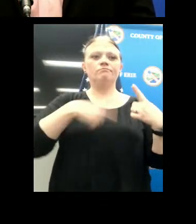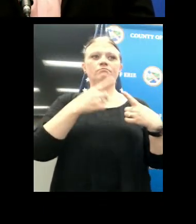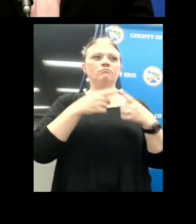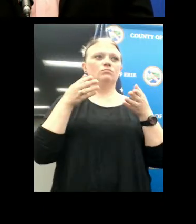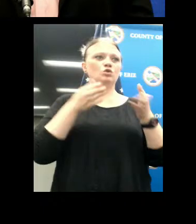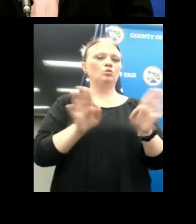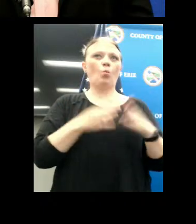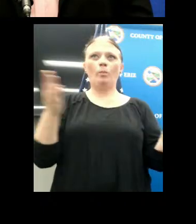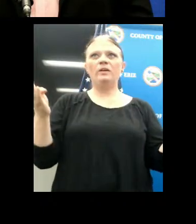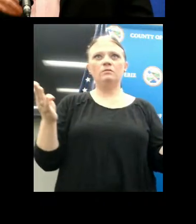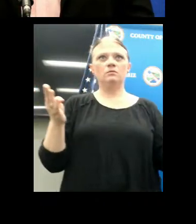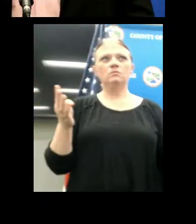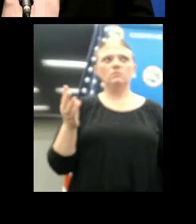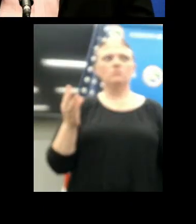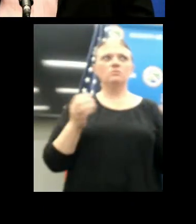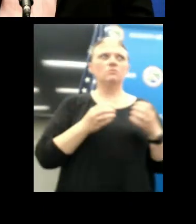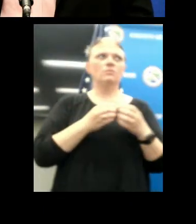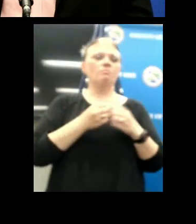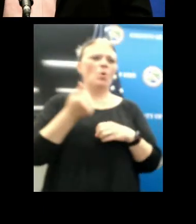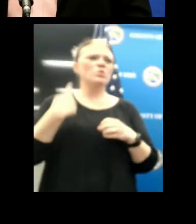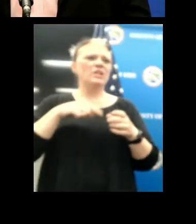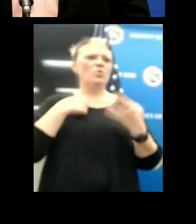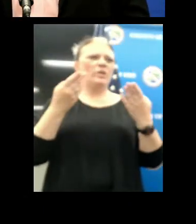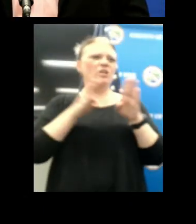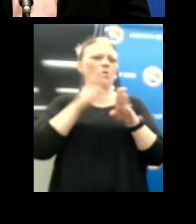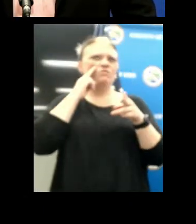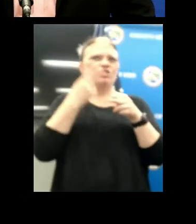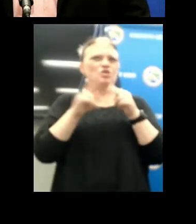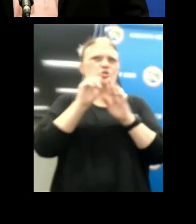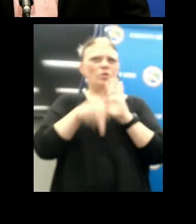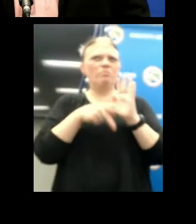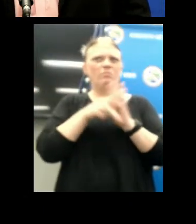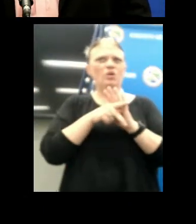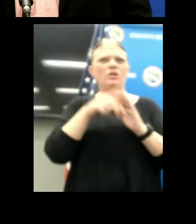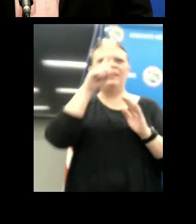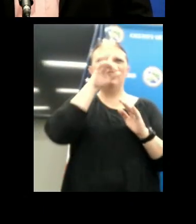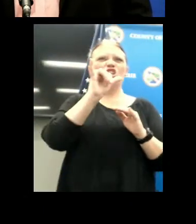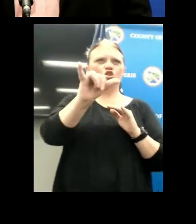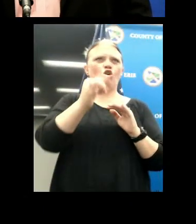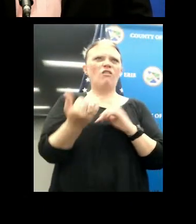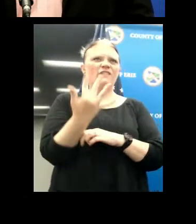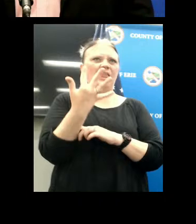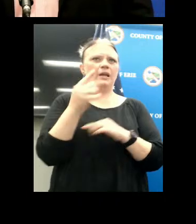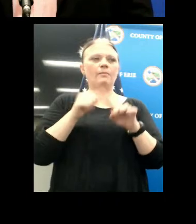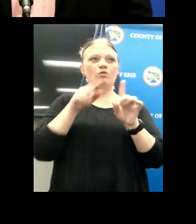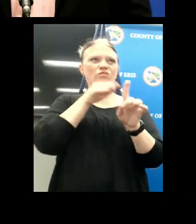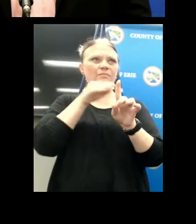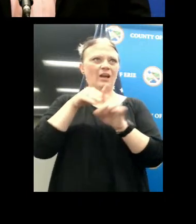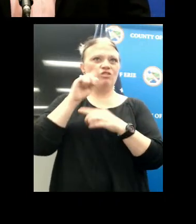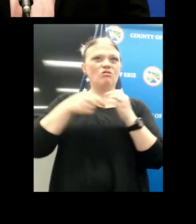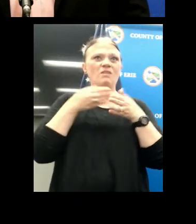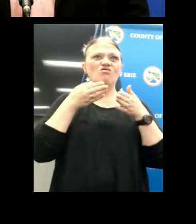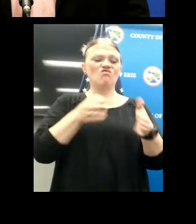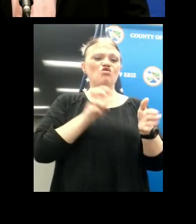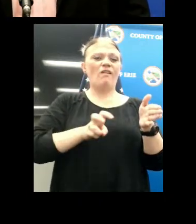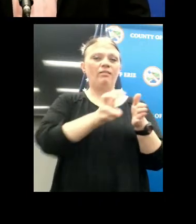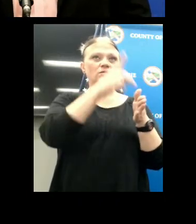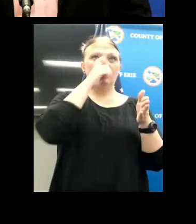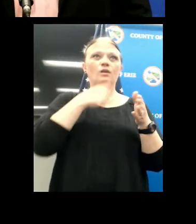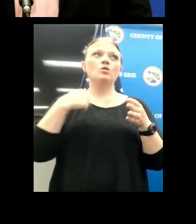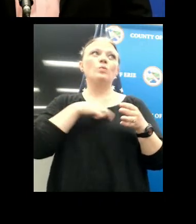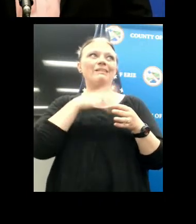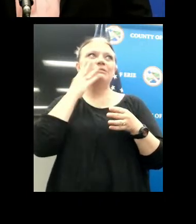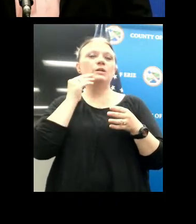trails have been open. Mostly, we did close down for a short period at the Eternal Flame, But just some reminders about our trails, because we did